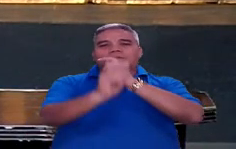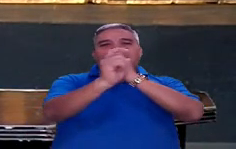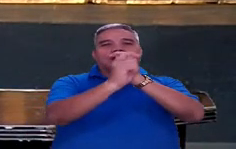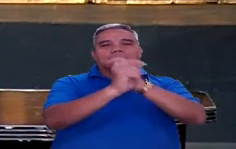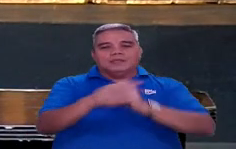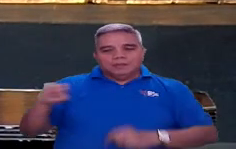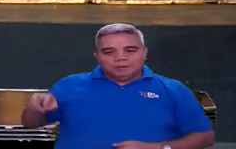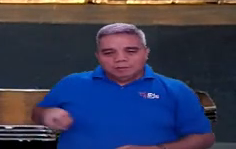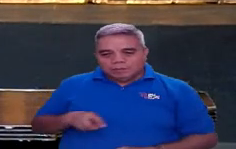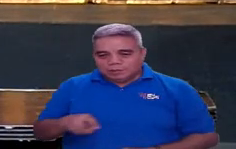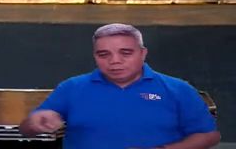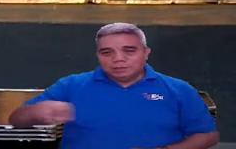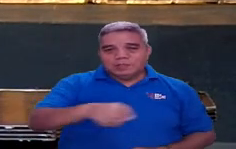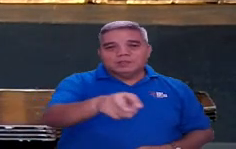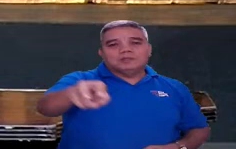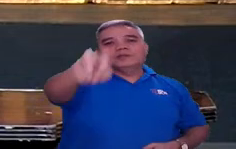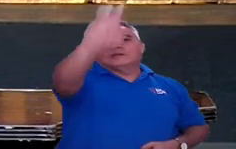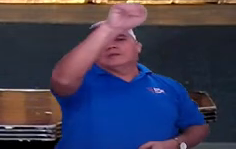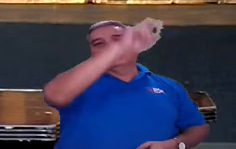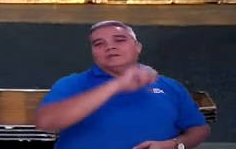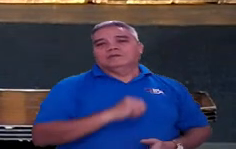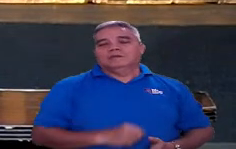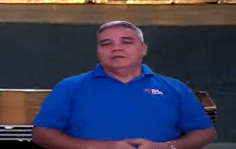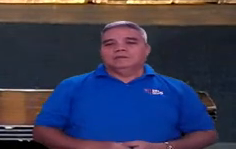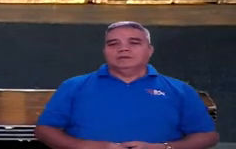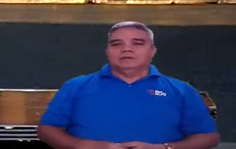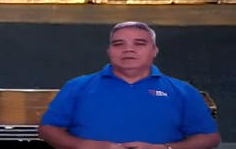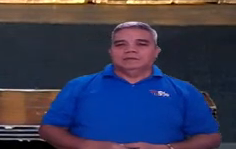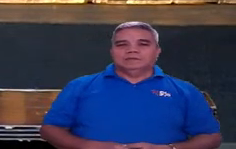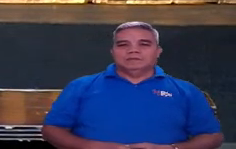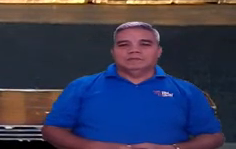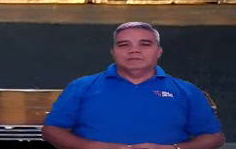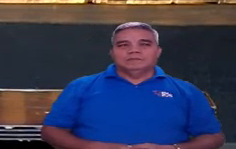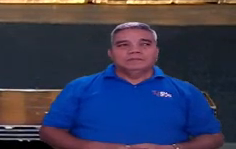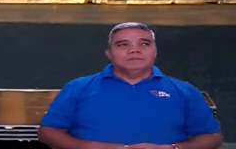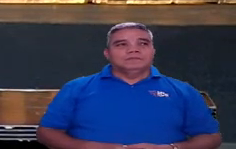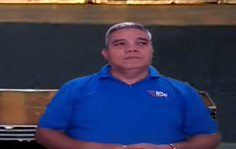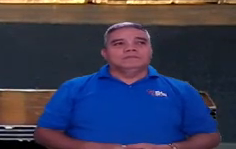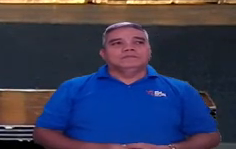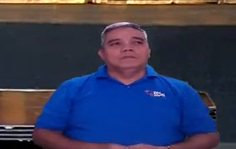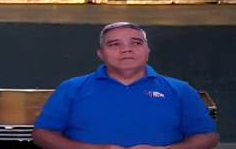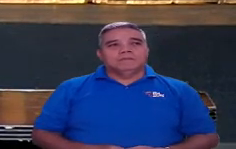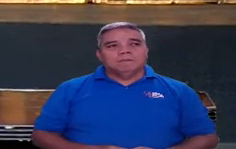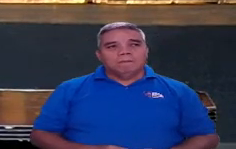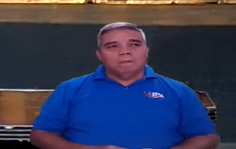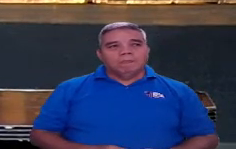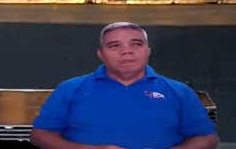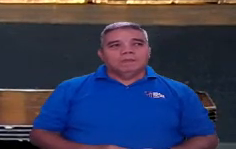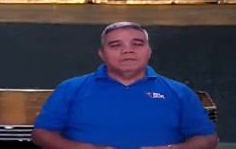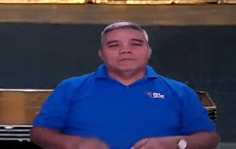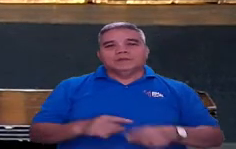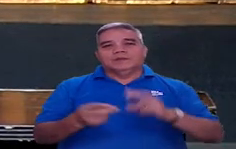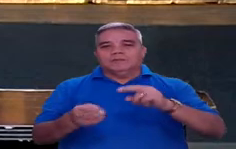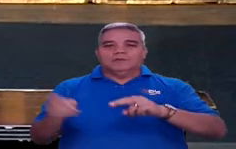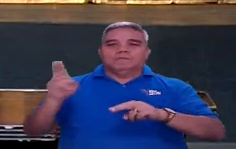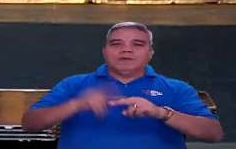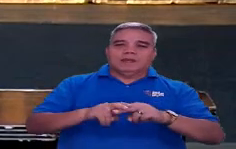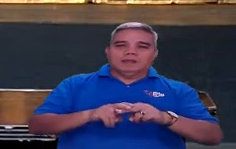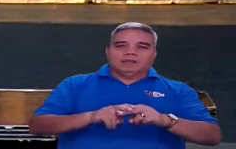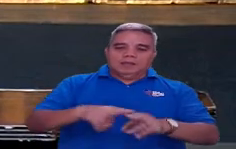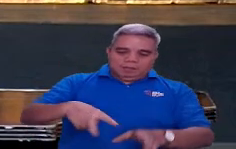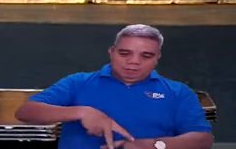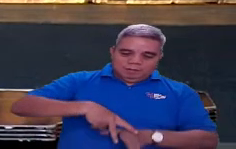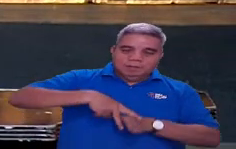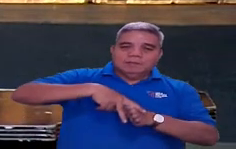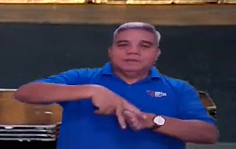na. Di awa mtay Uber diri no. Bro, kuana ka ng angkas.